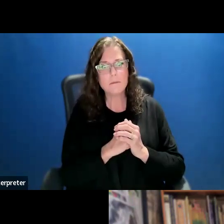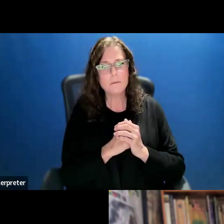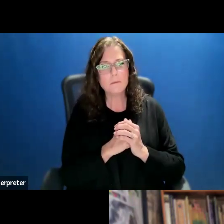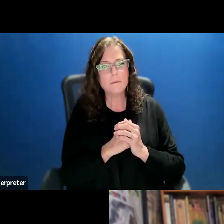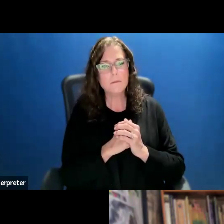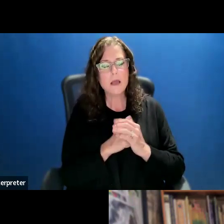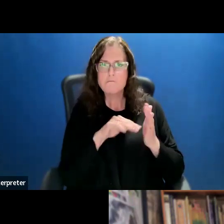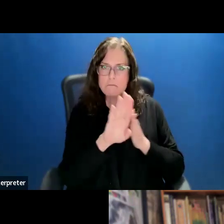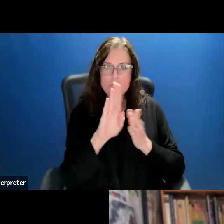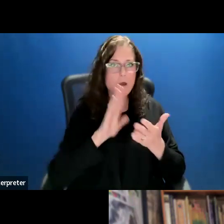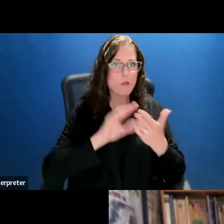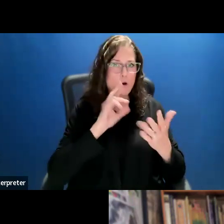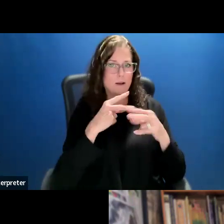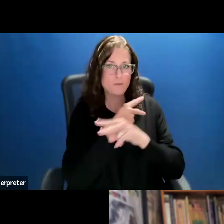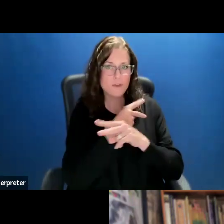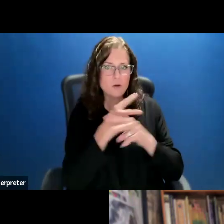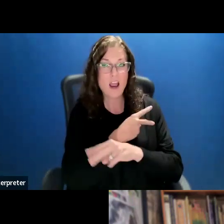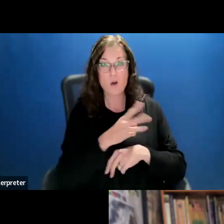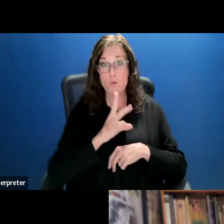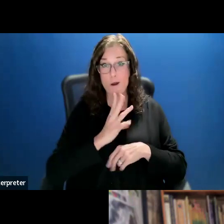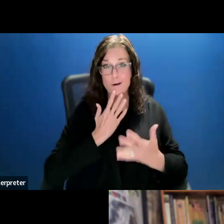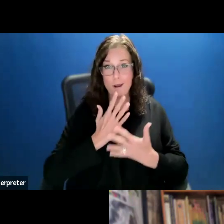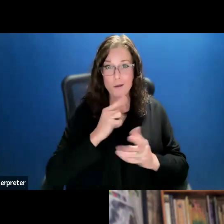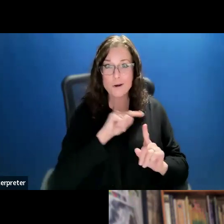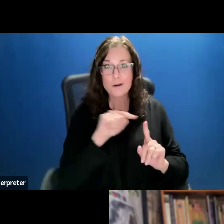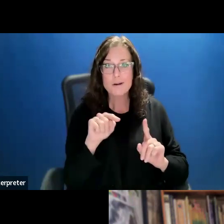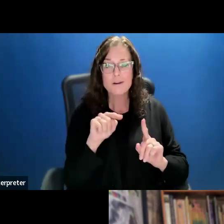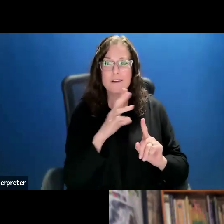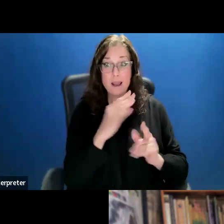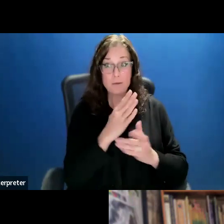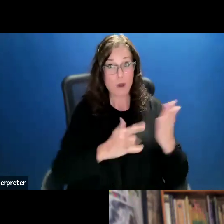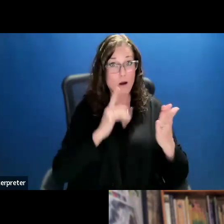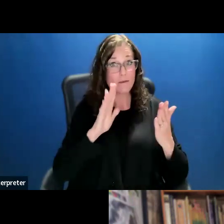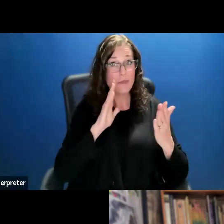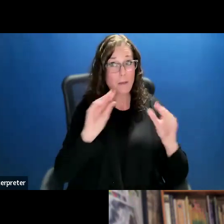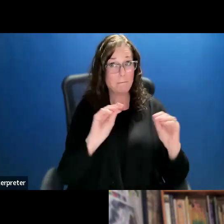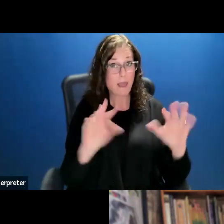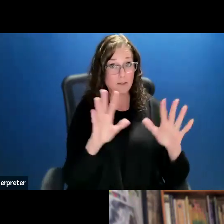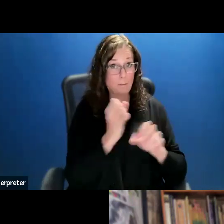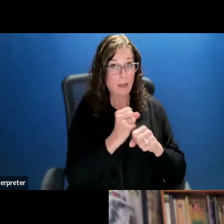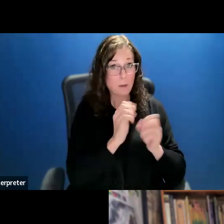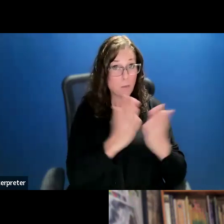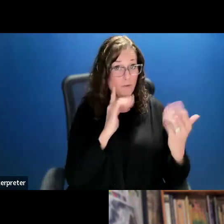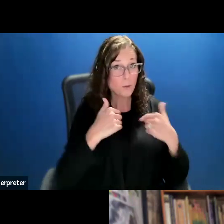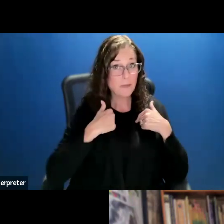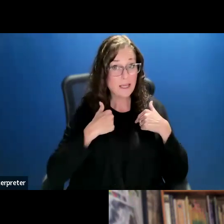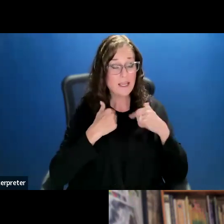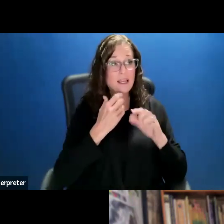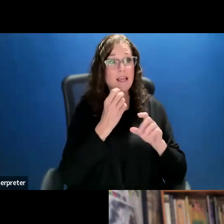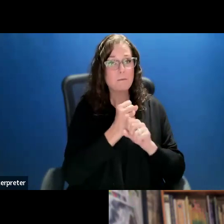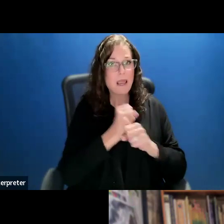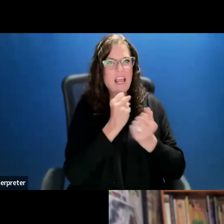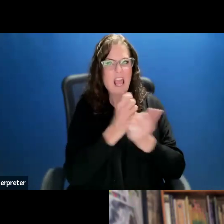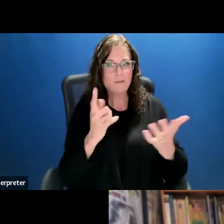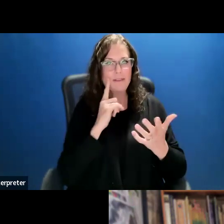up a learning curve, figuring out watercolor, and part of the magic of bookmaking for me is making everything